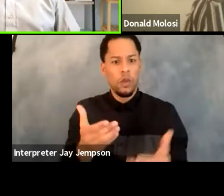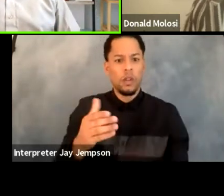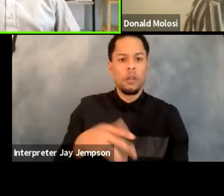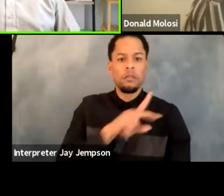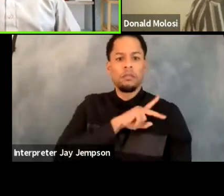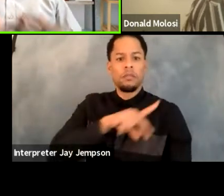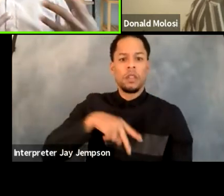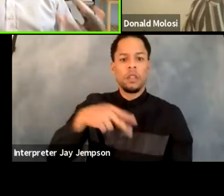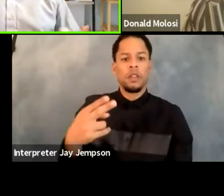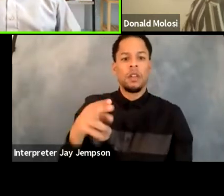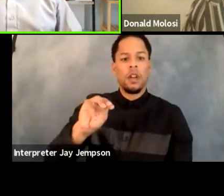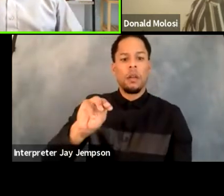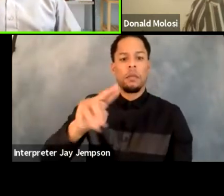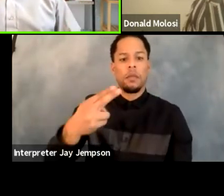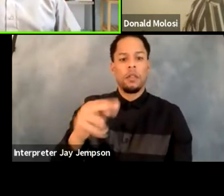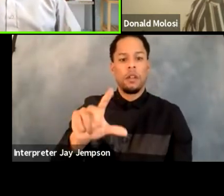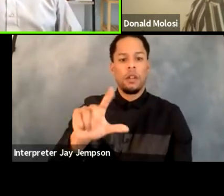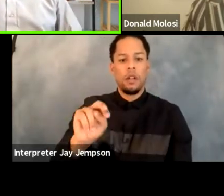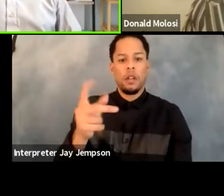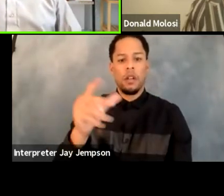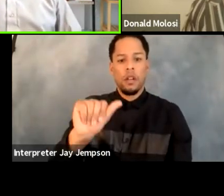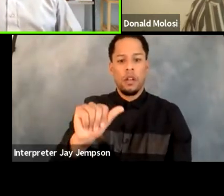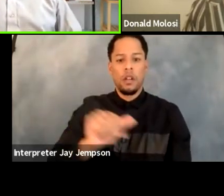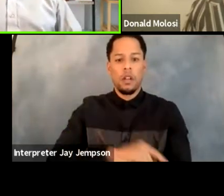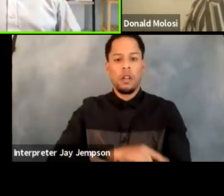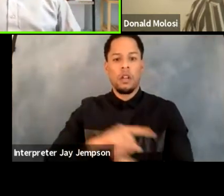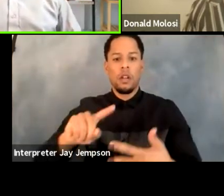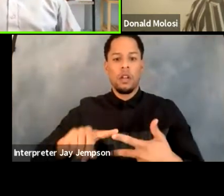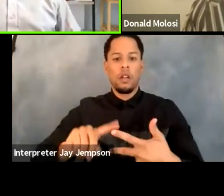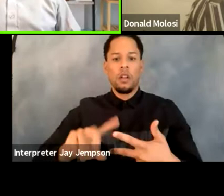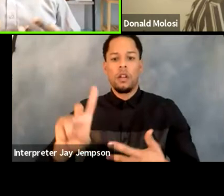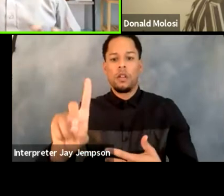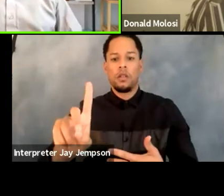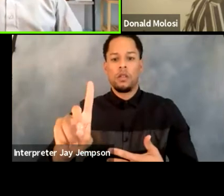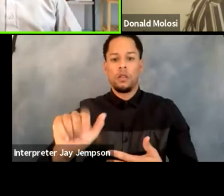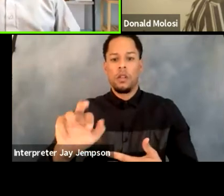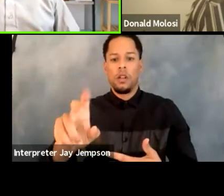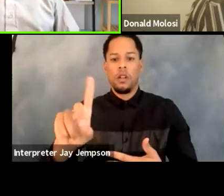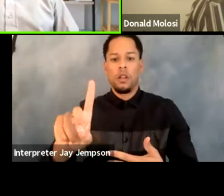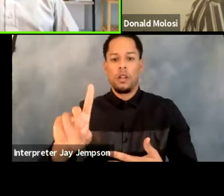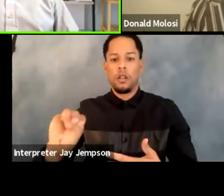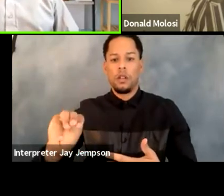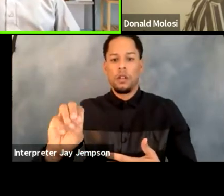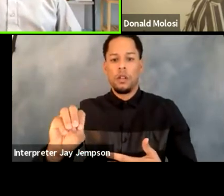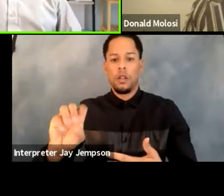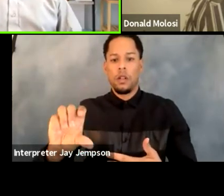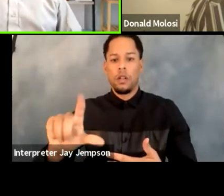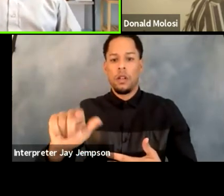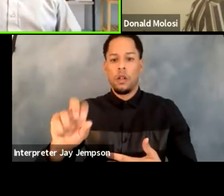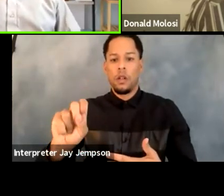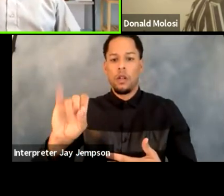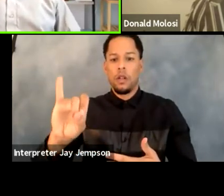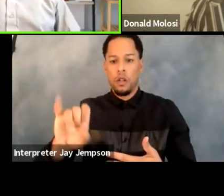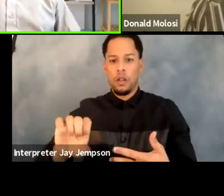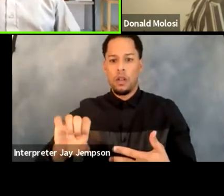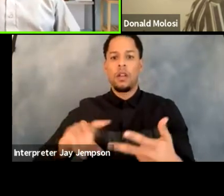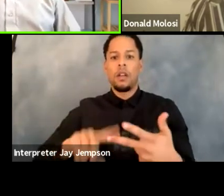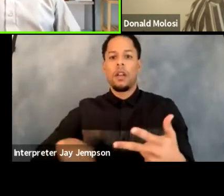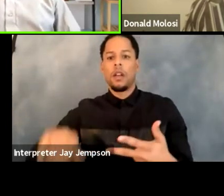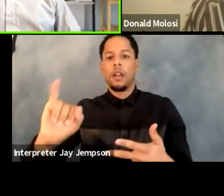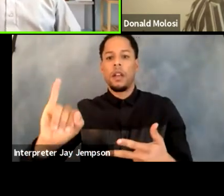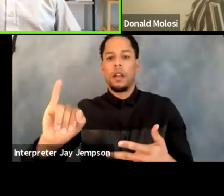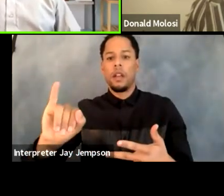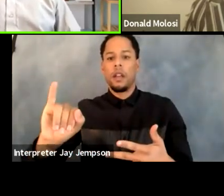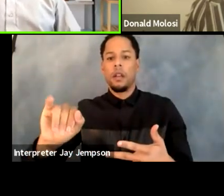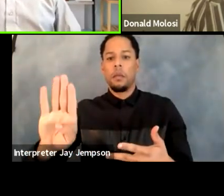Fasuan, Donald Malusi from Botswana and the UK, Ibukun from Nigeria, and Princess Malongo